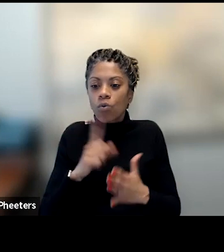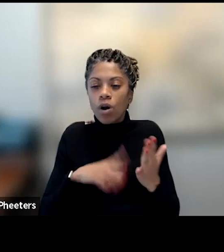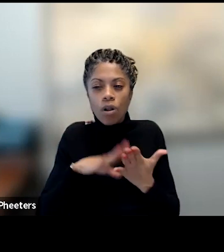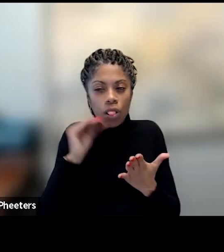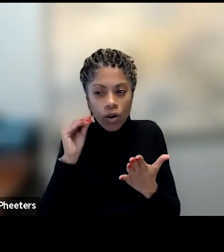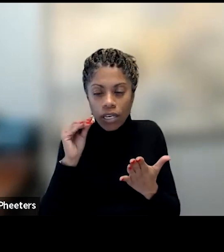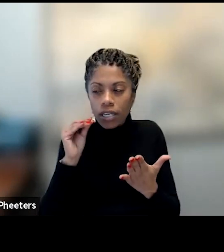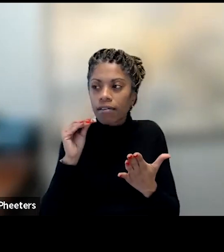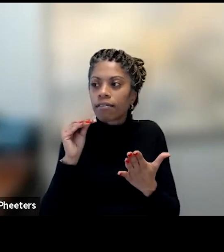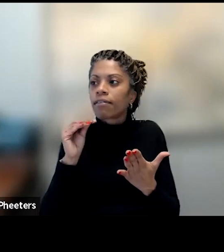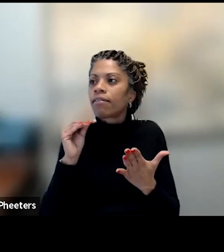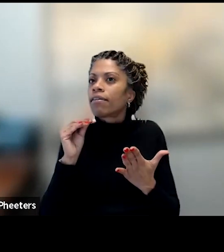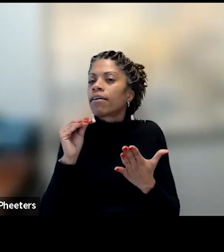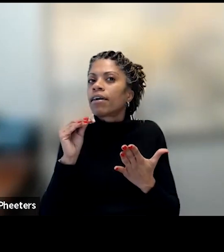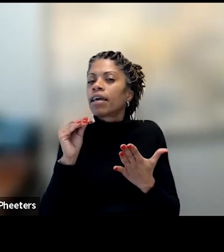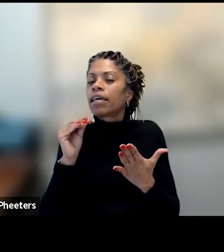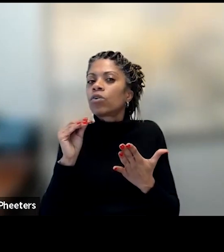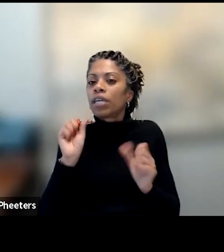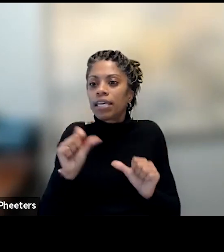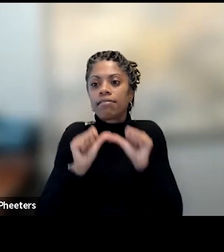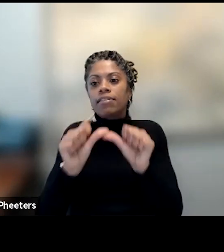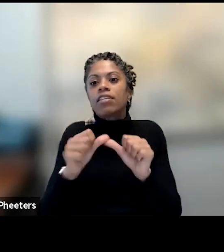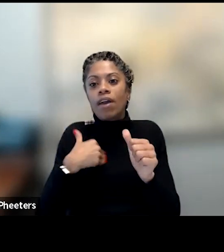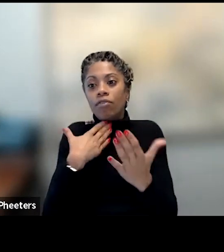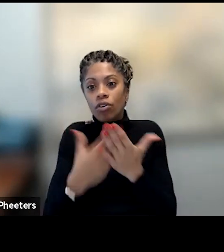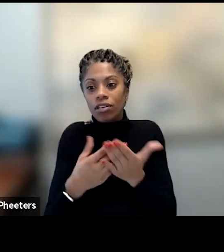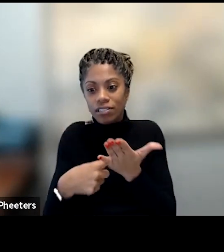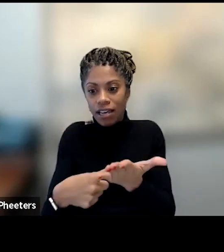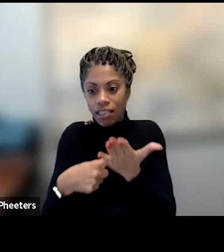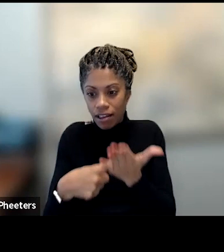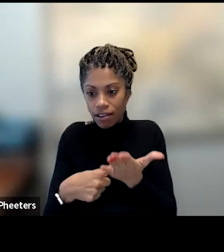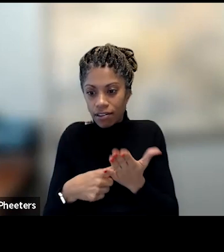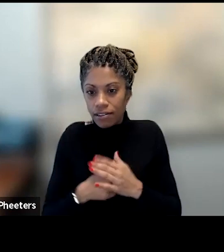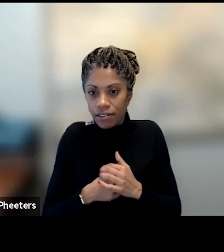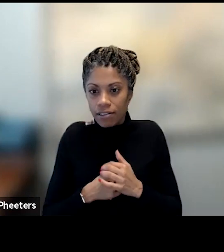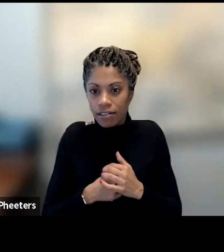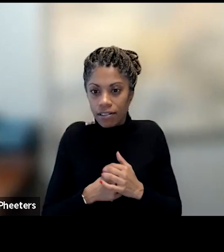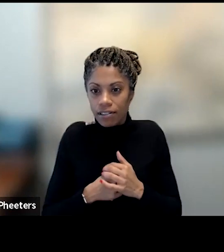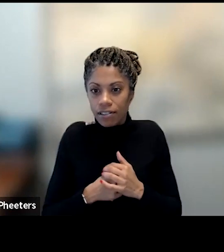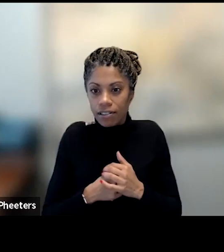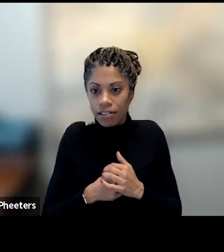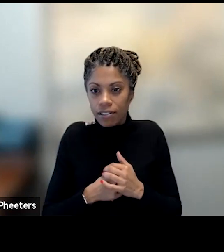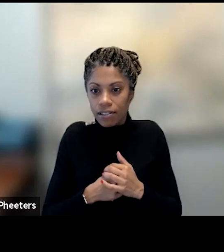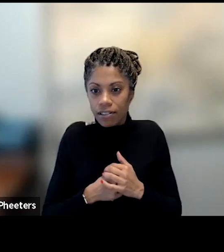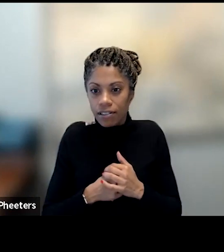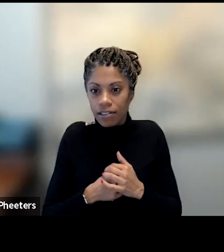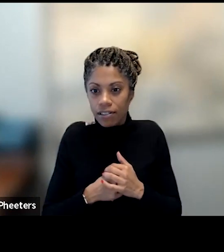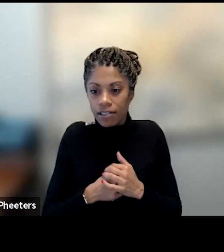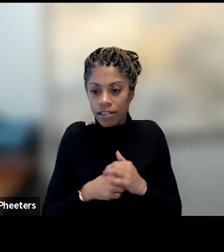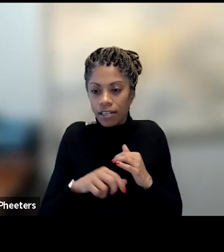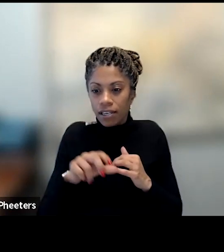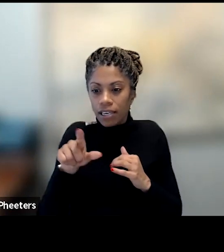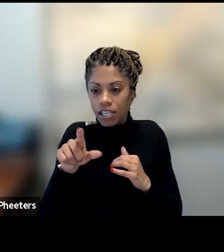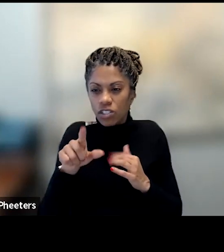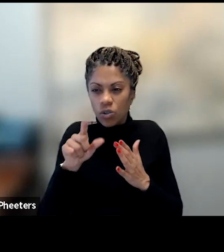ground some of the discussion that we continue to have. And Nate from the We-Collab team, can you do a quick check to see if ageism is on there?